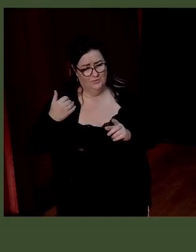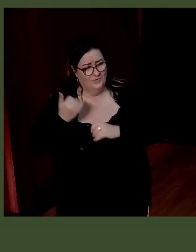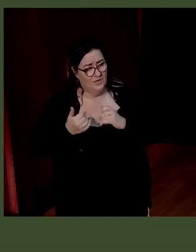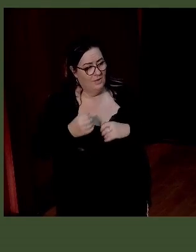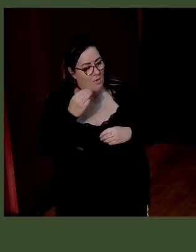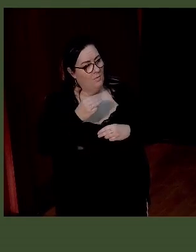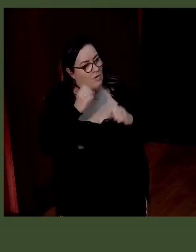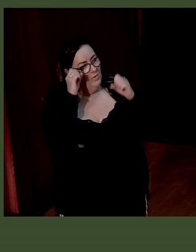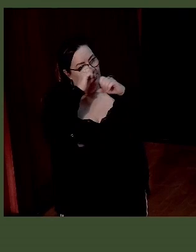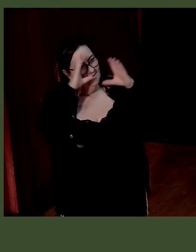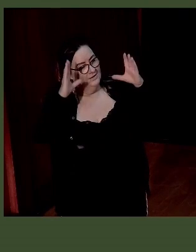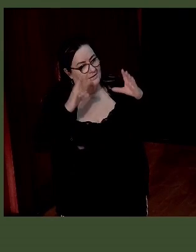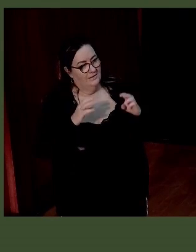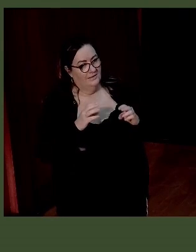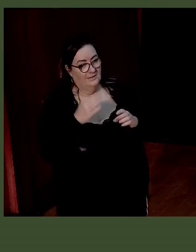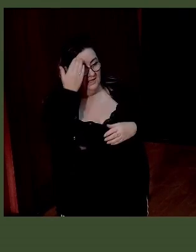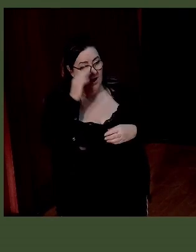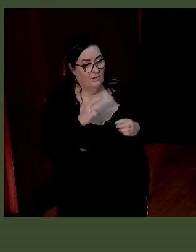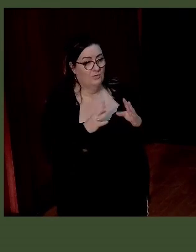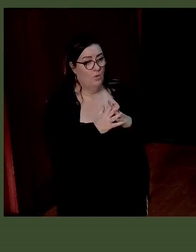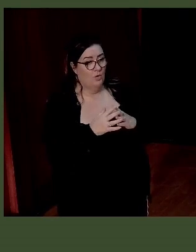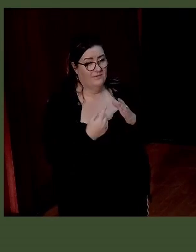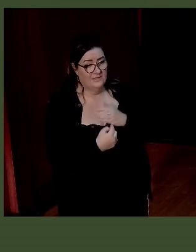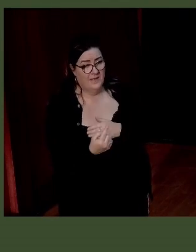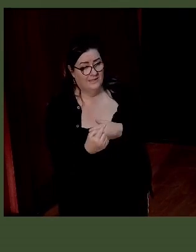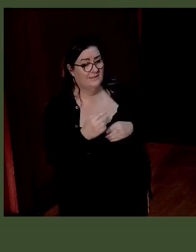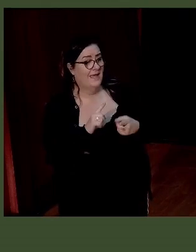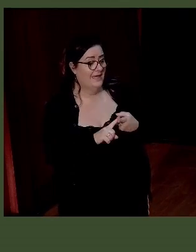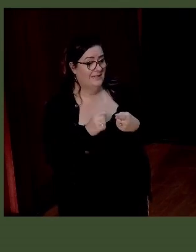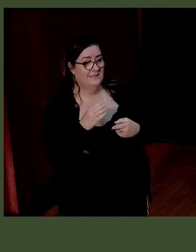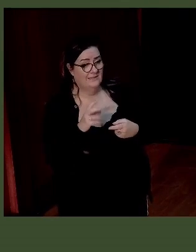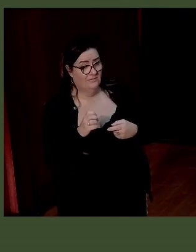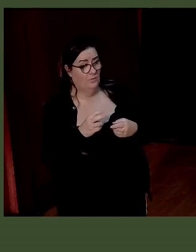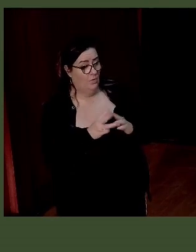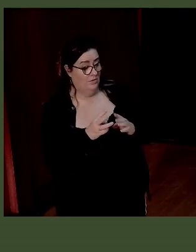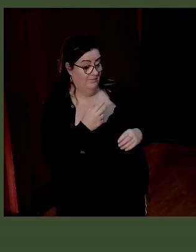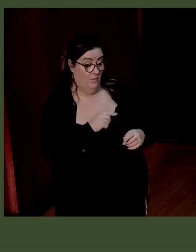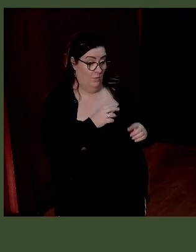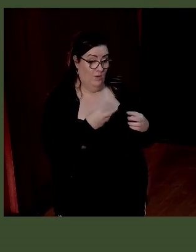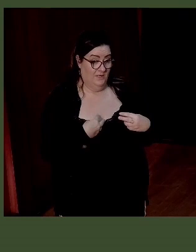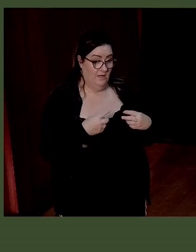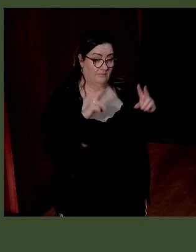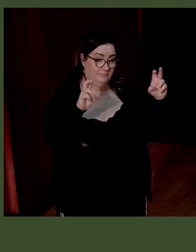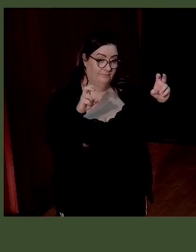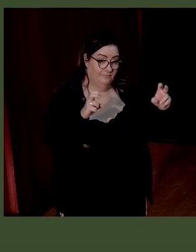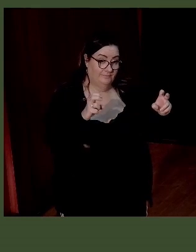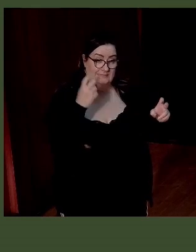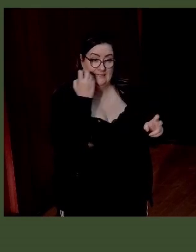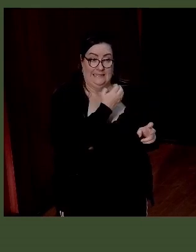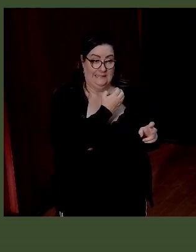a growing understanding that the Irish War of Independence and the Civil War were not, in the case of women, clean wars.